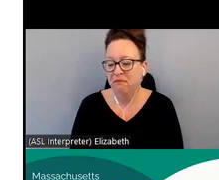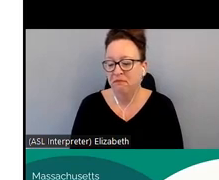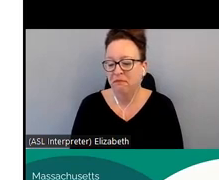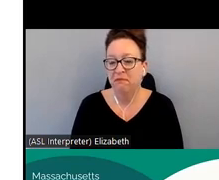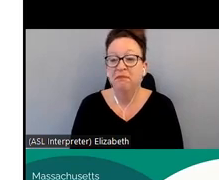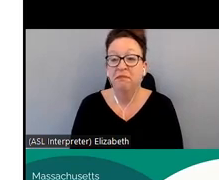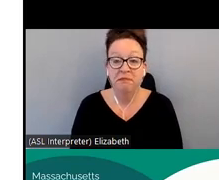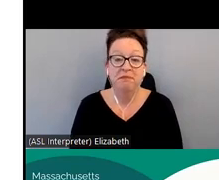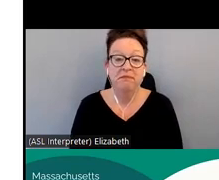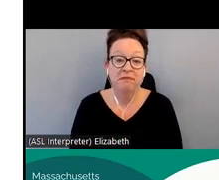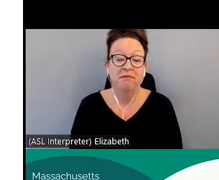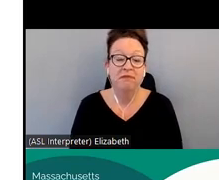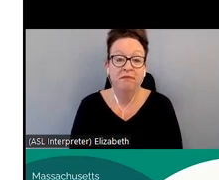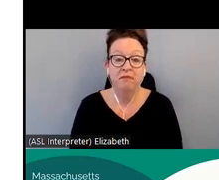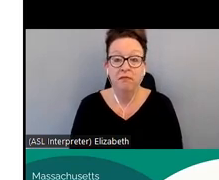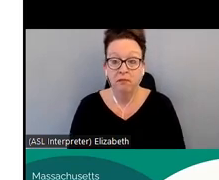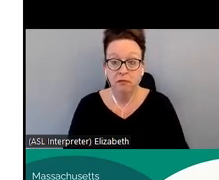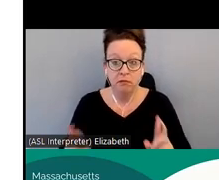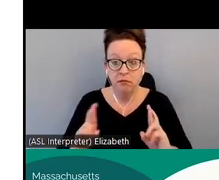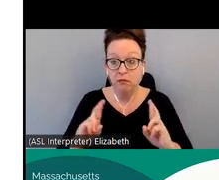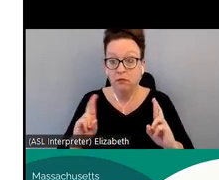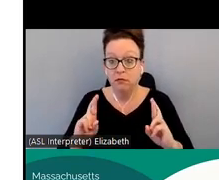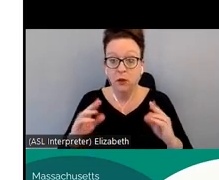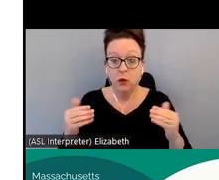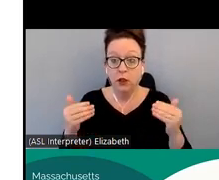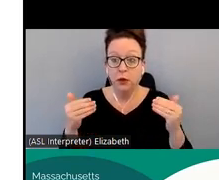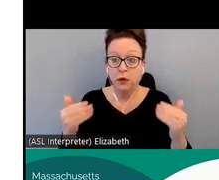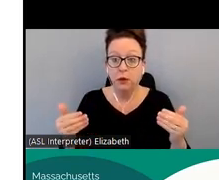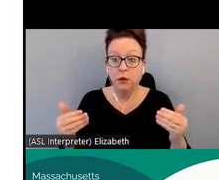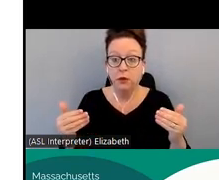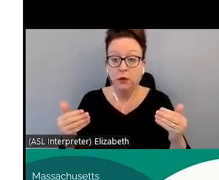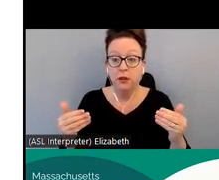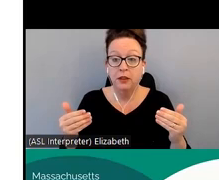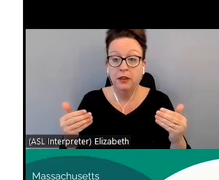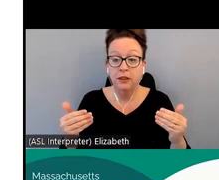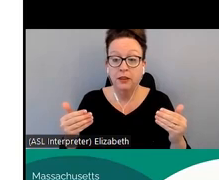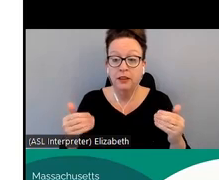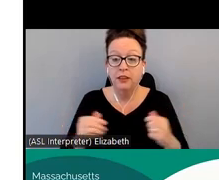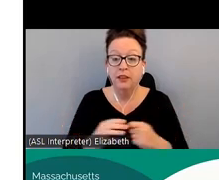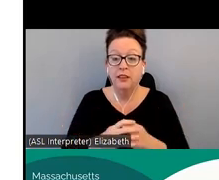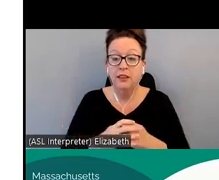So are we all right to begin and let Michelle Banks take it away?